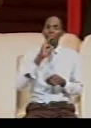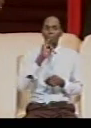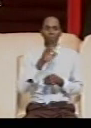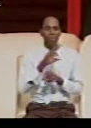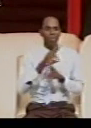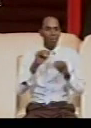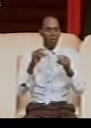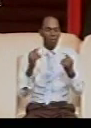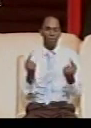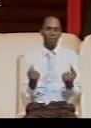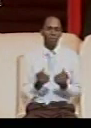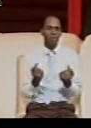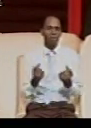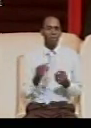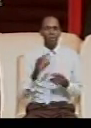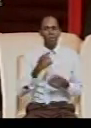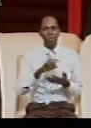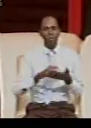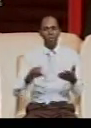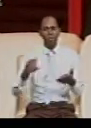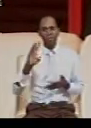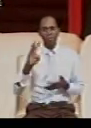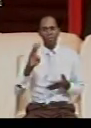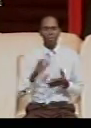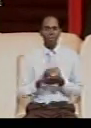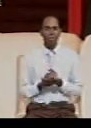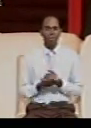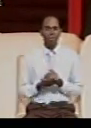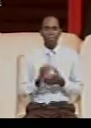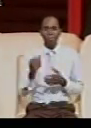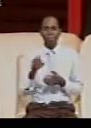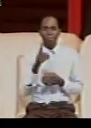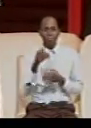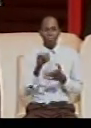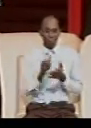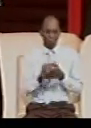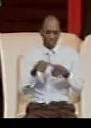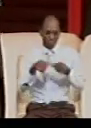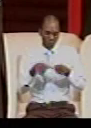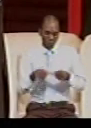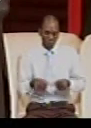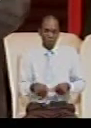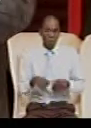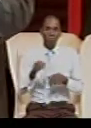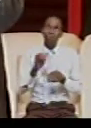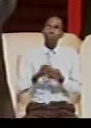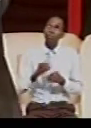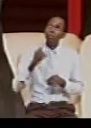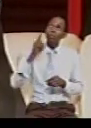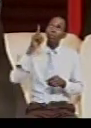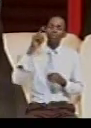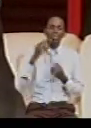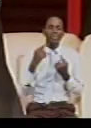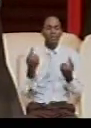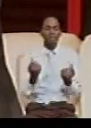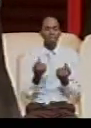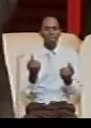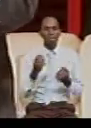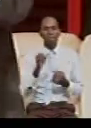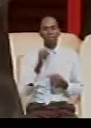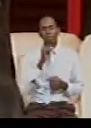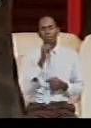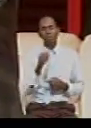sin. Verse 6, whosoever abideth in him sinneth